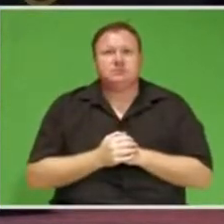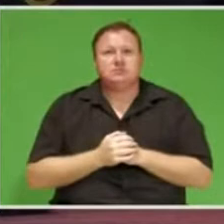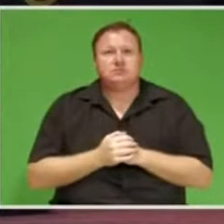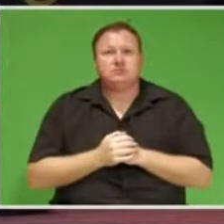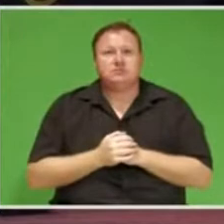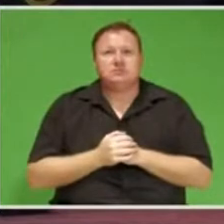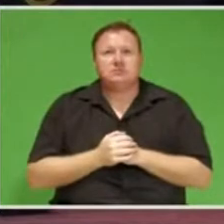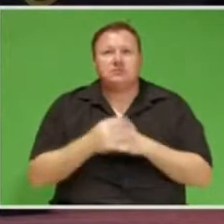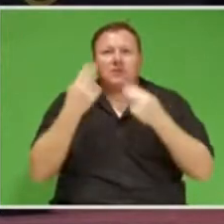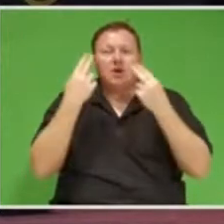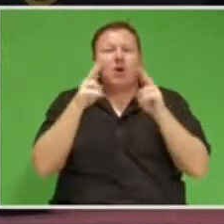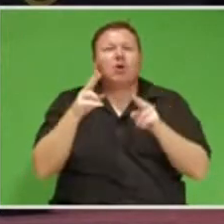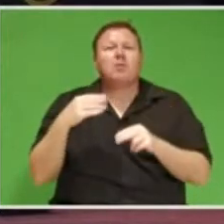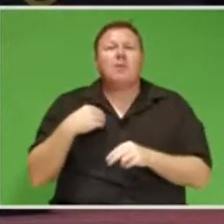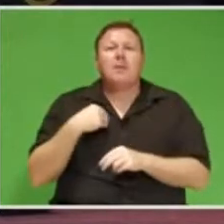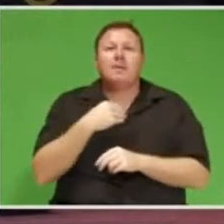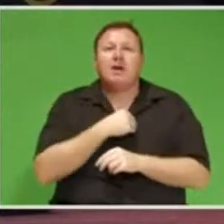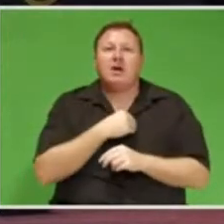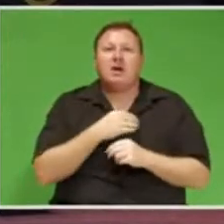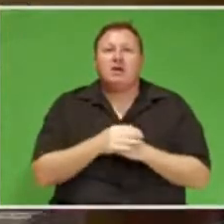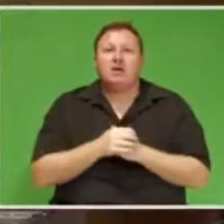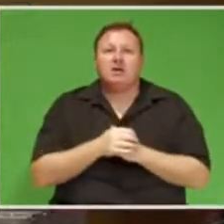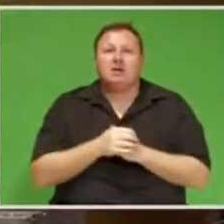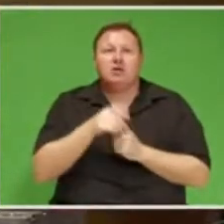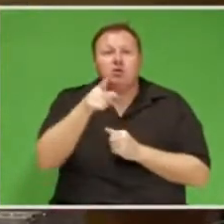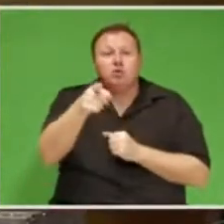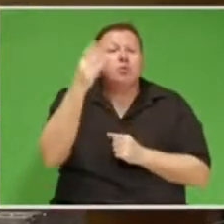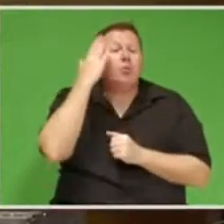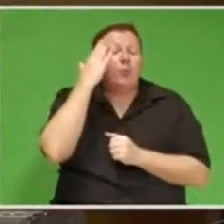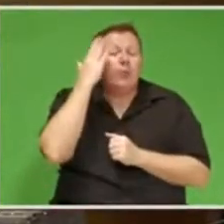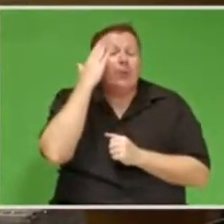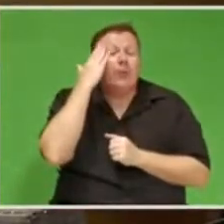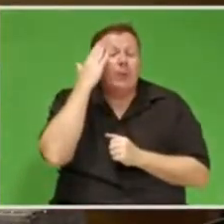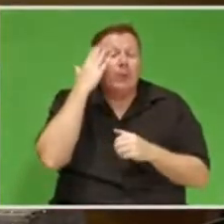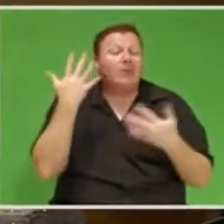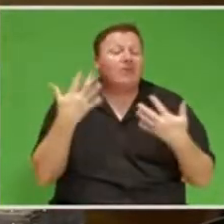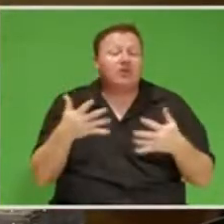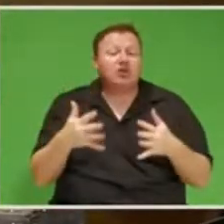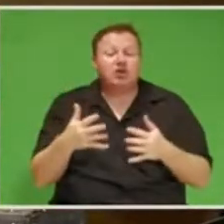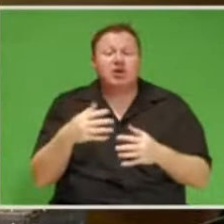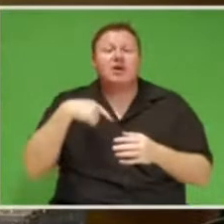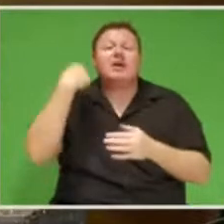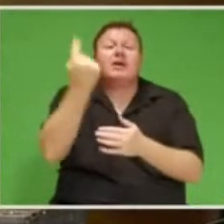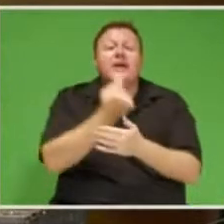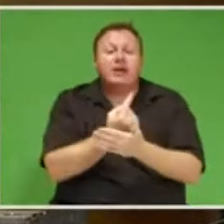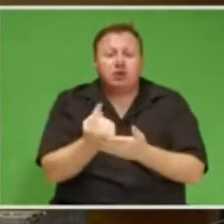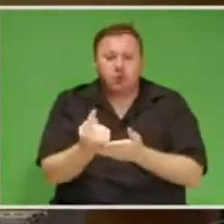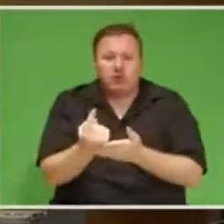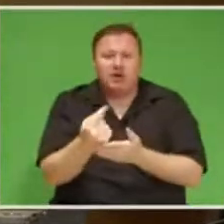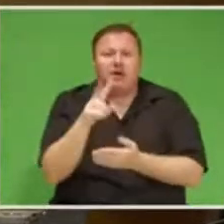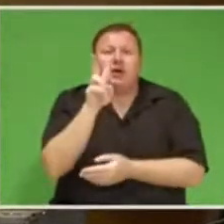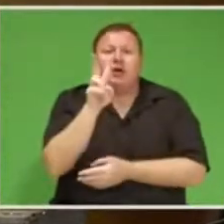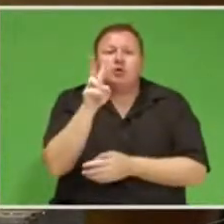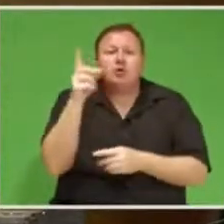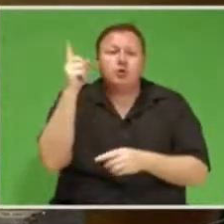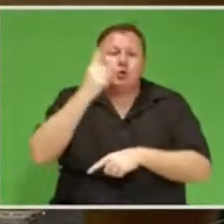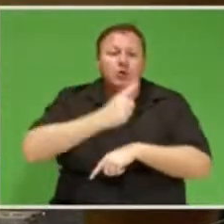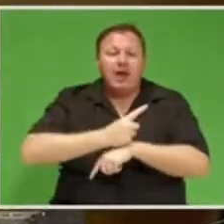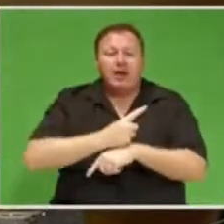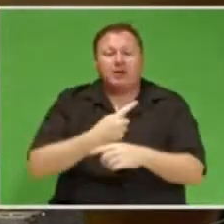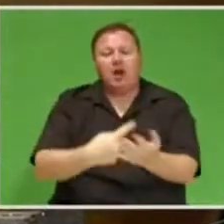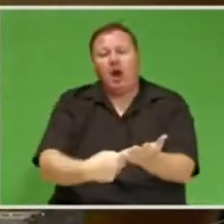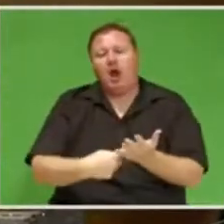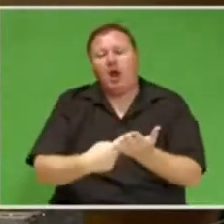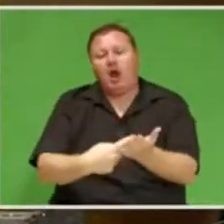Honorable member, you know very well that next week you will have 2 days of